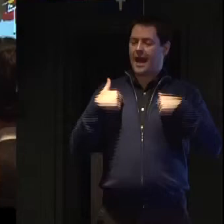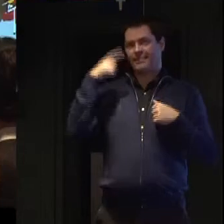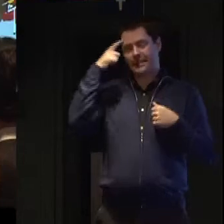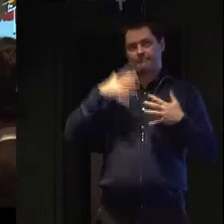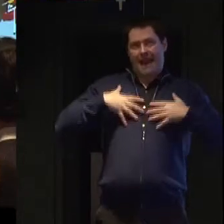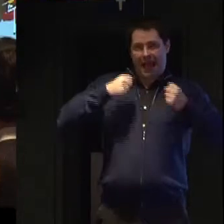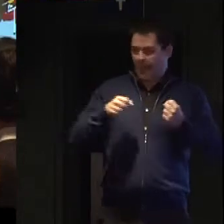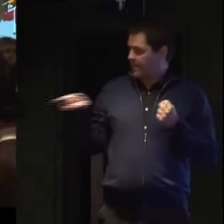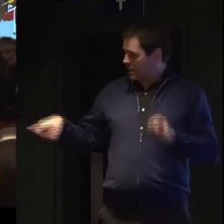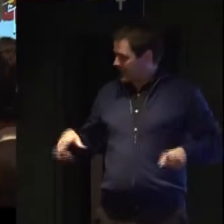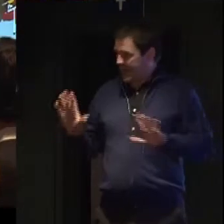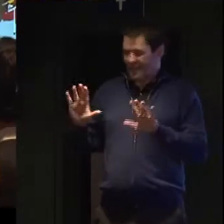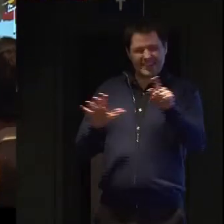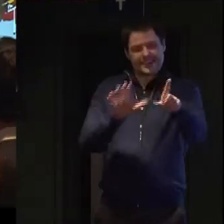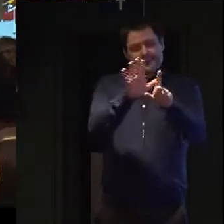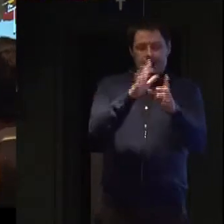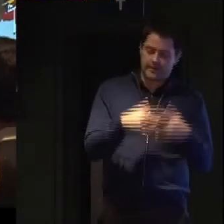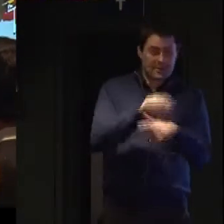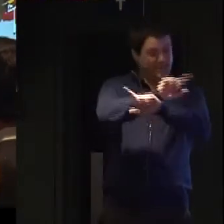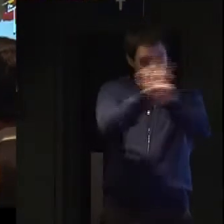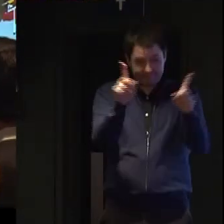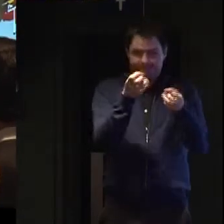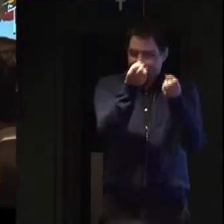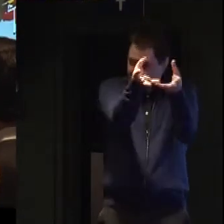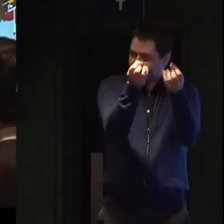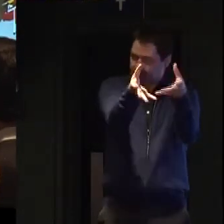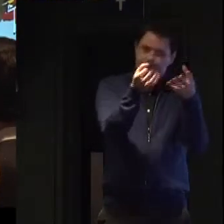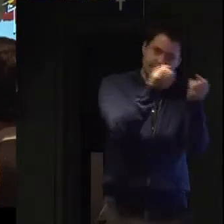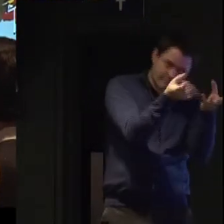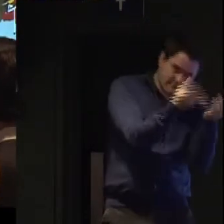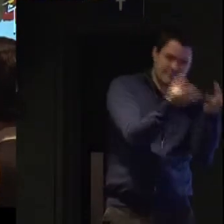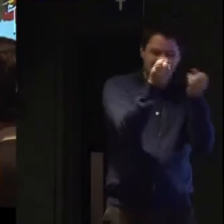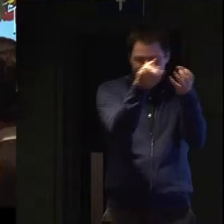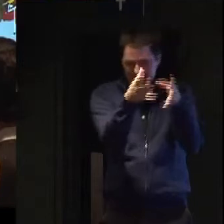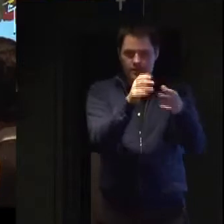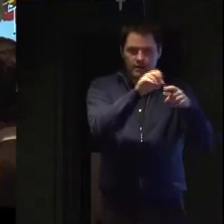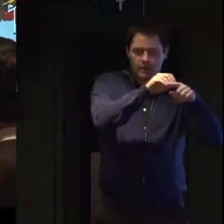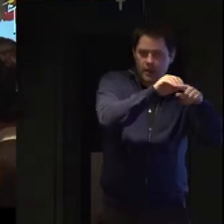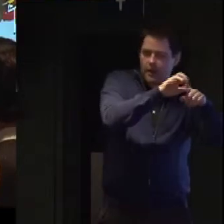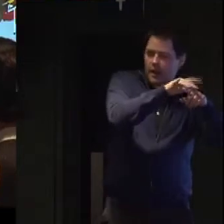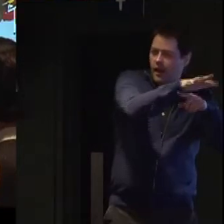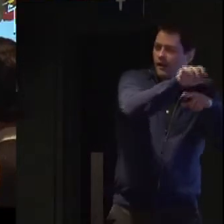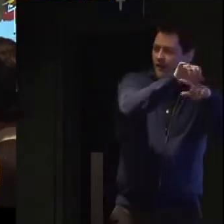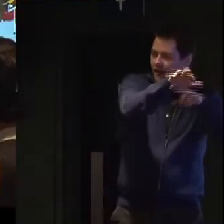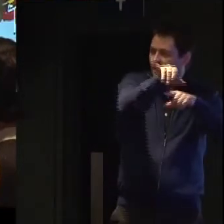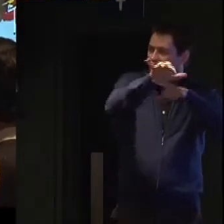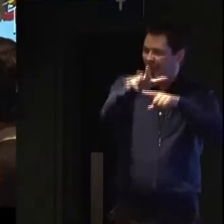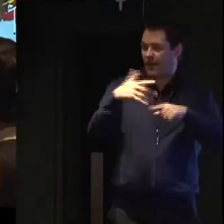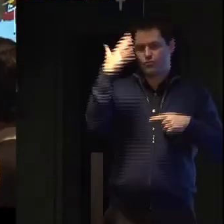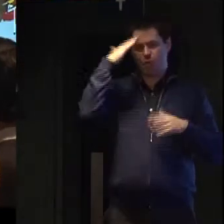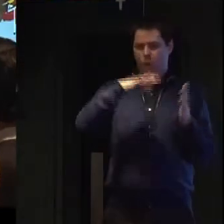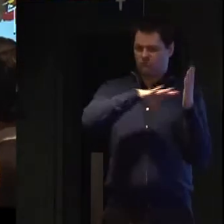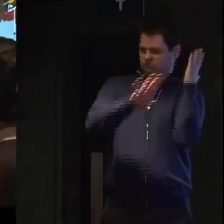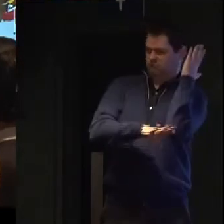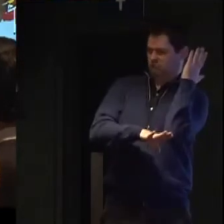They're always having to persuade people. You know, it's very much a role of influencing people. And they're often having to influence from the bottom up. They're